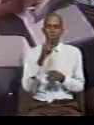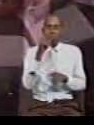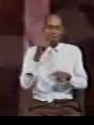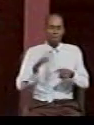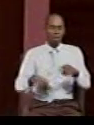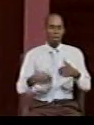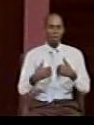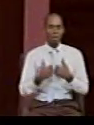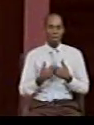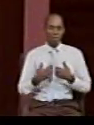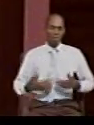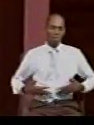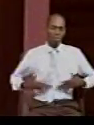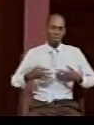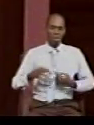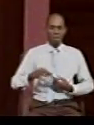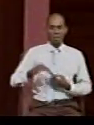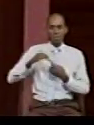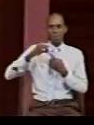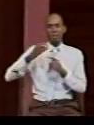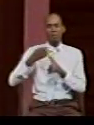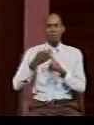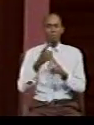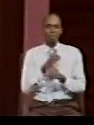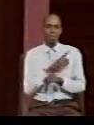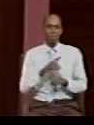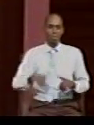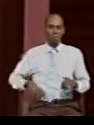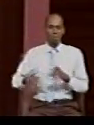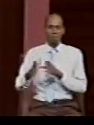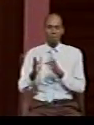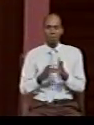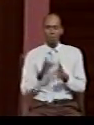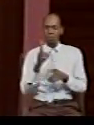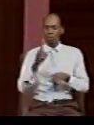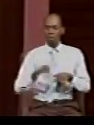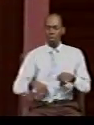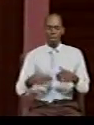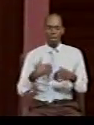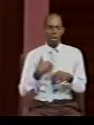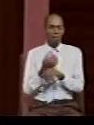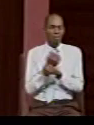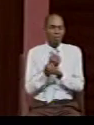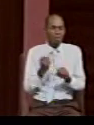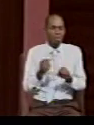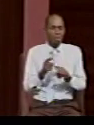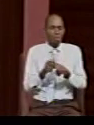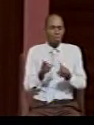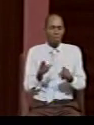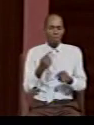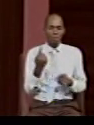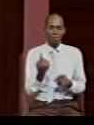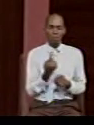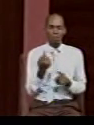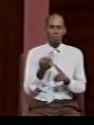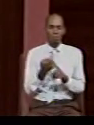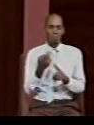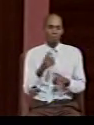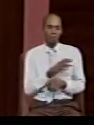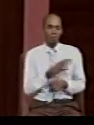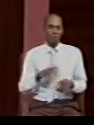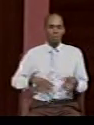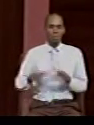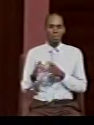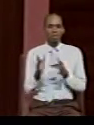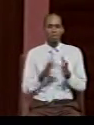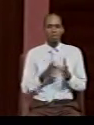life except from the Lord Jesus, you cannot have salvation except from the Lord Jesus, your trying